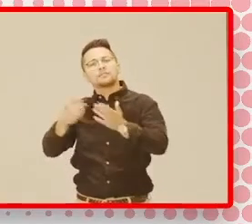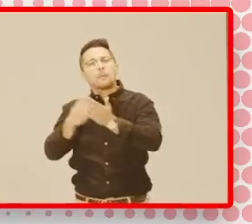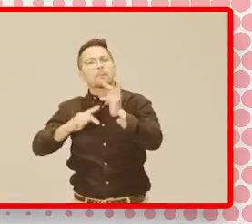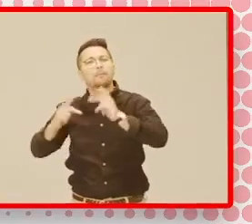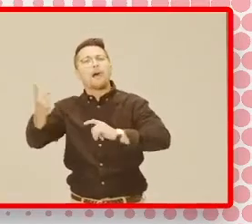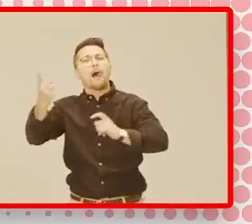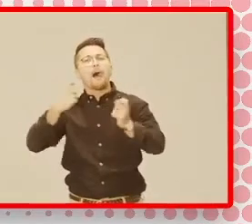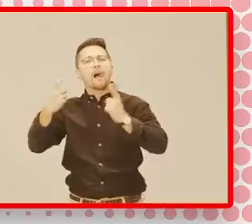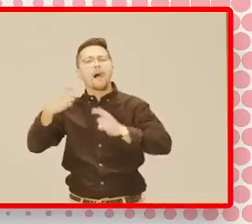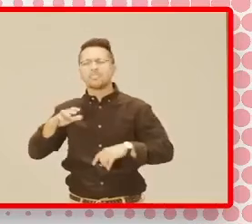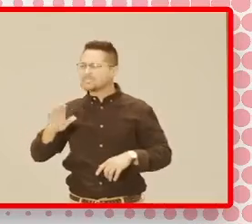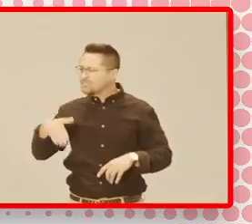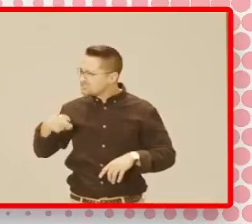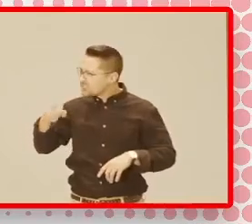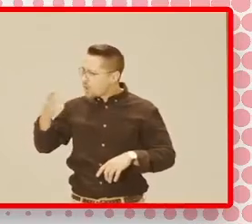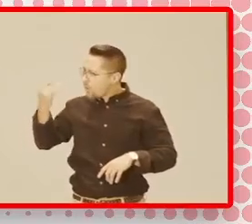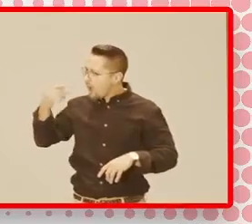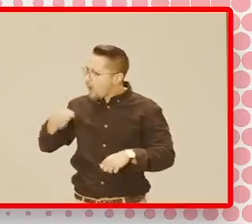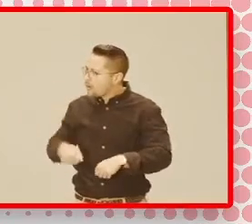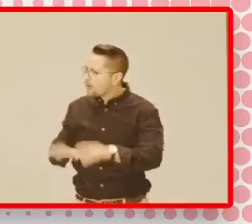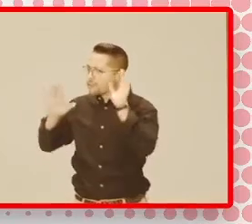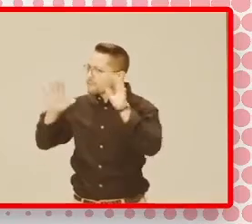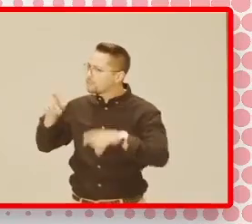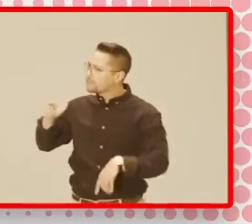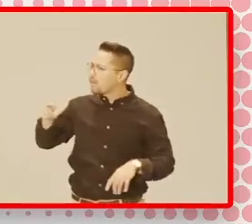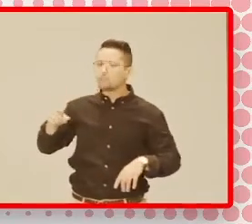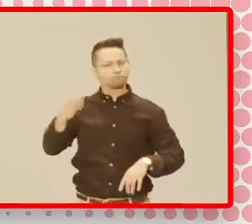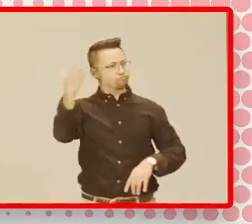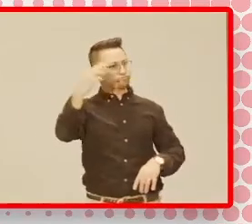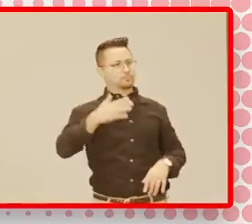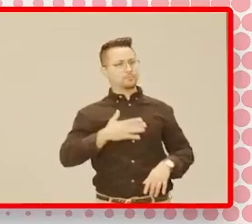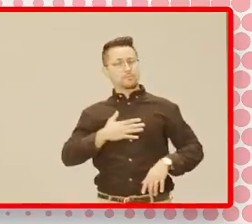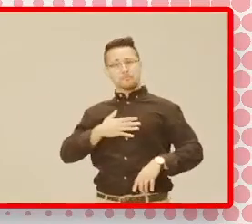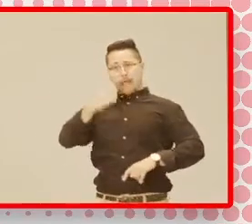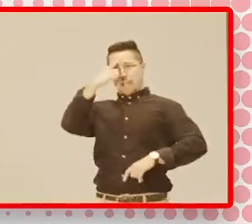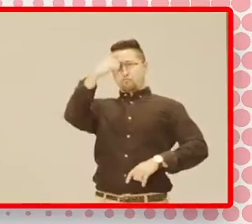Because my dream is bigger than my pain.